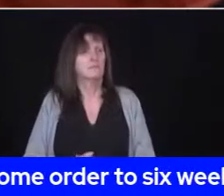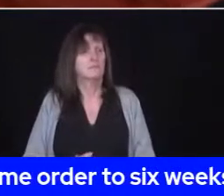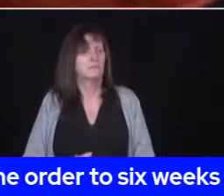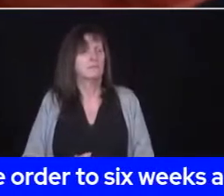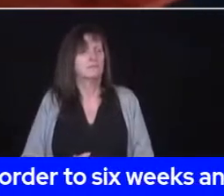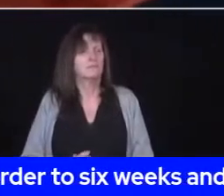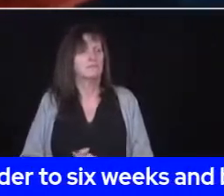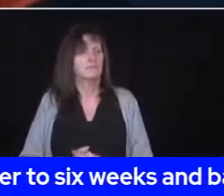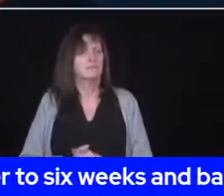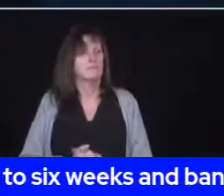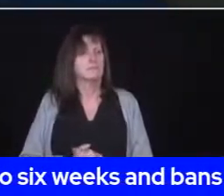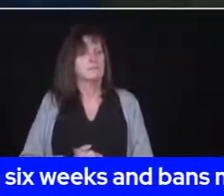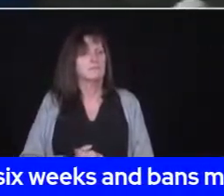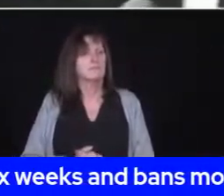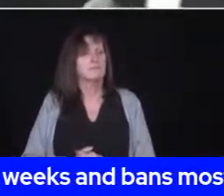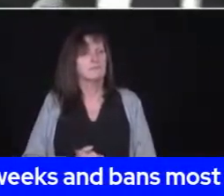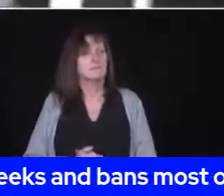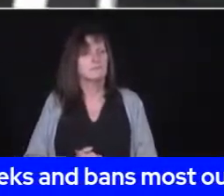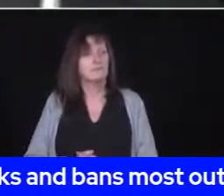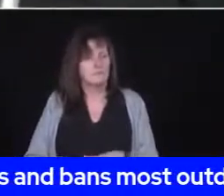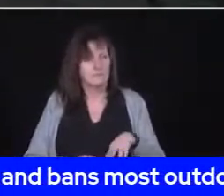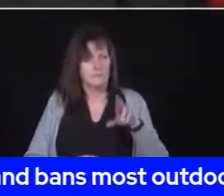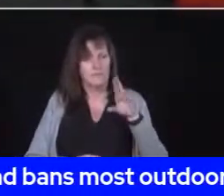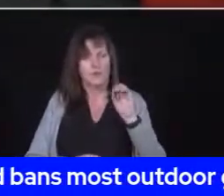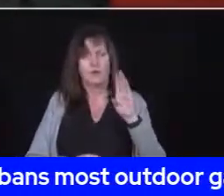Star. Hi, Rob.